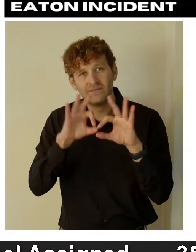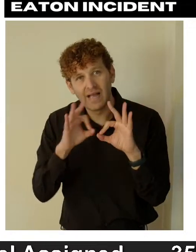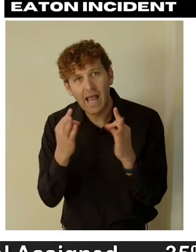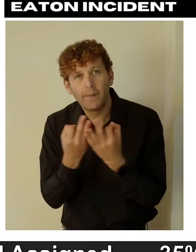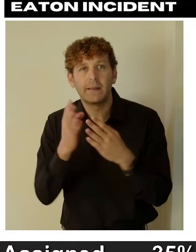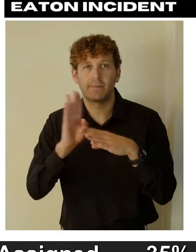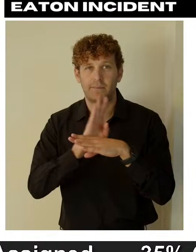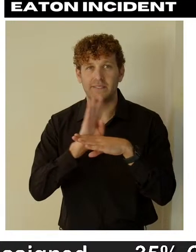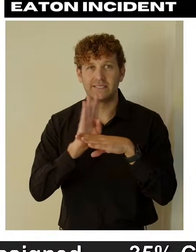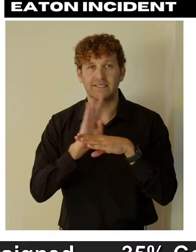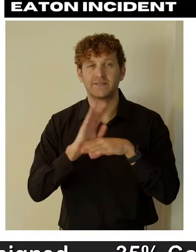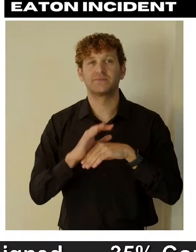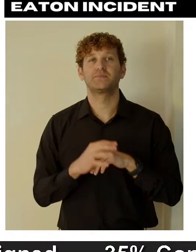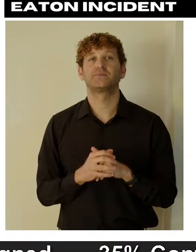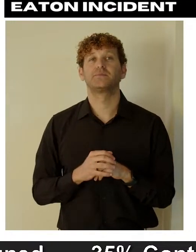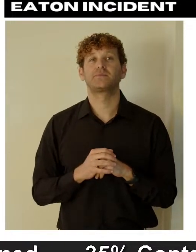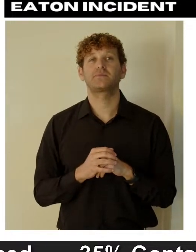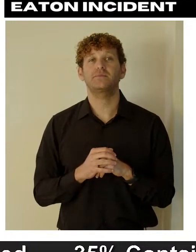Visit